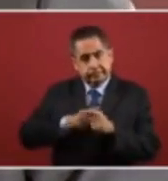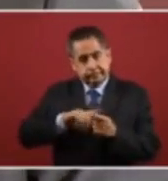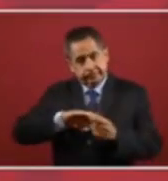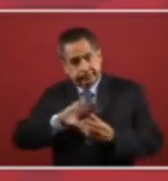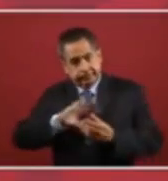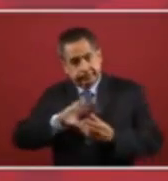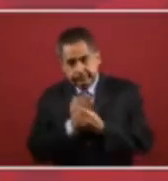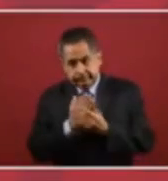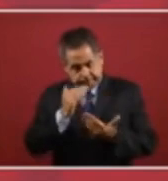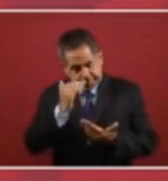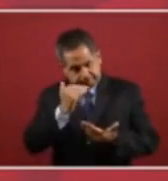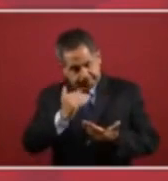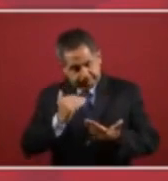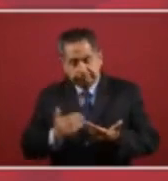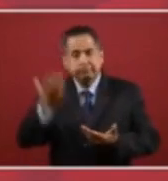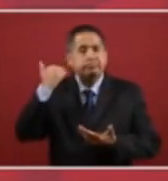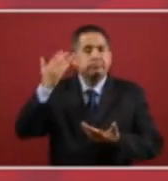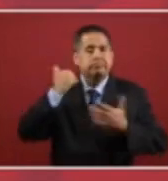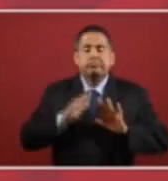all these